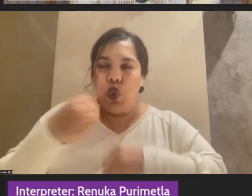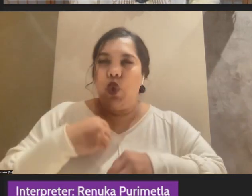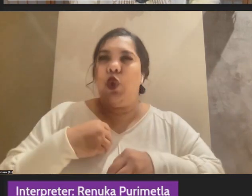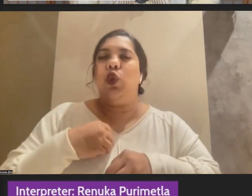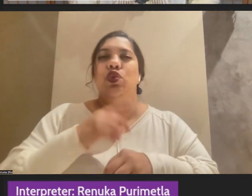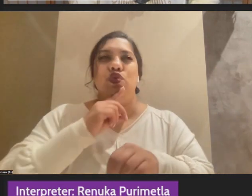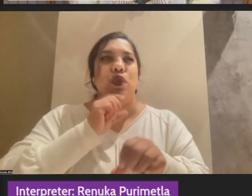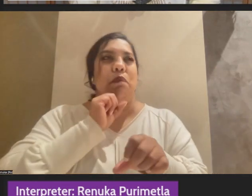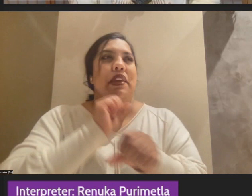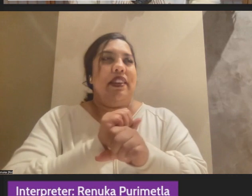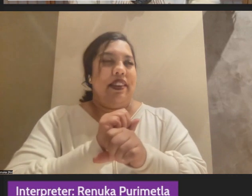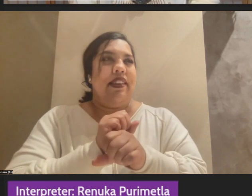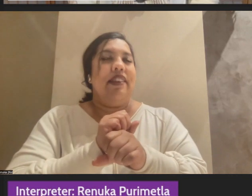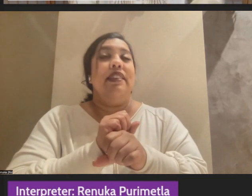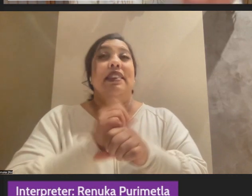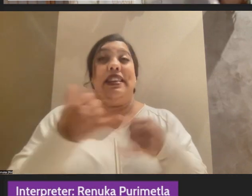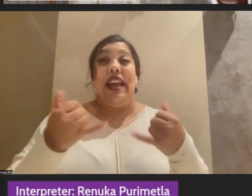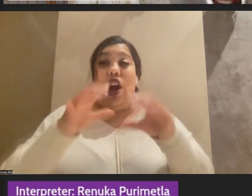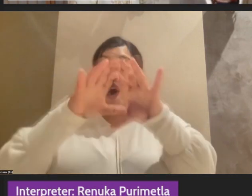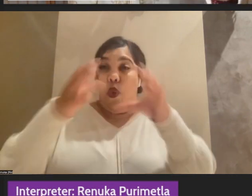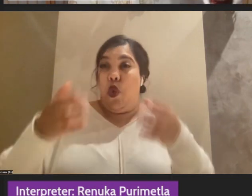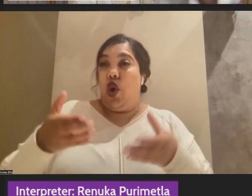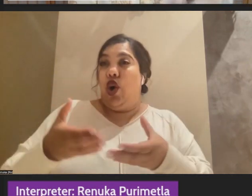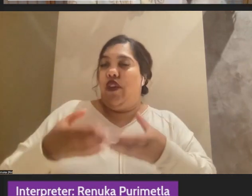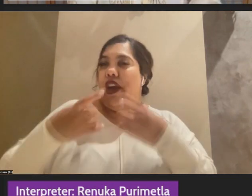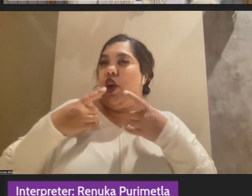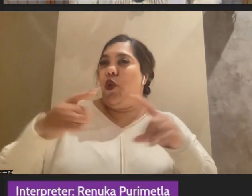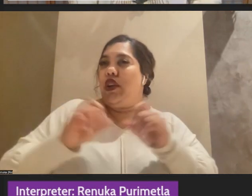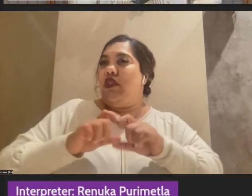for all is inevitable, not just possible,